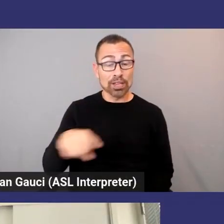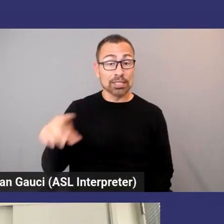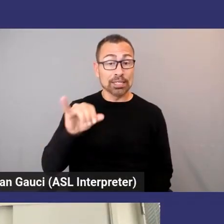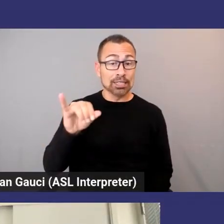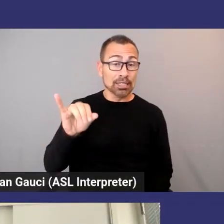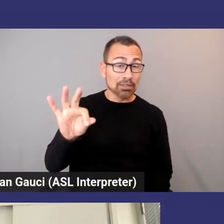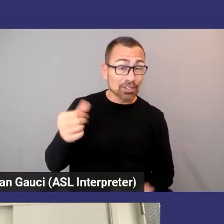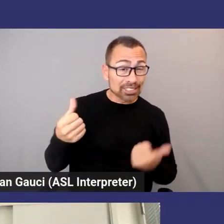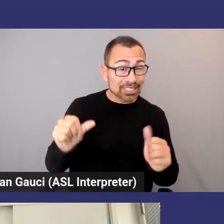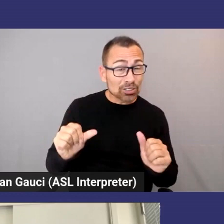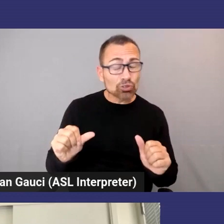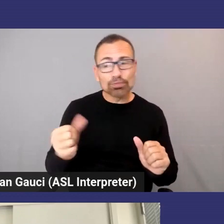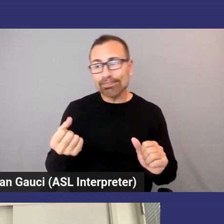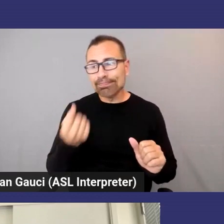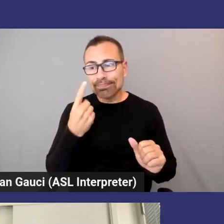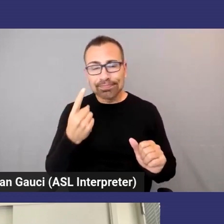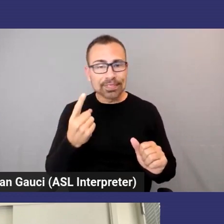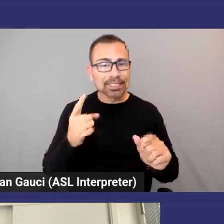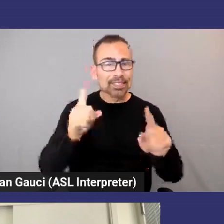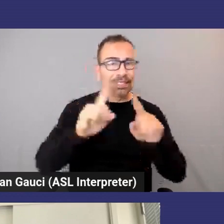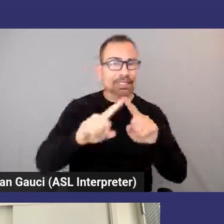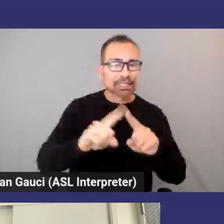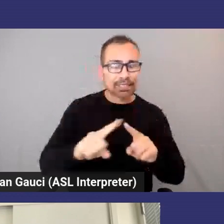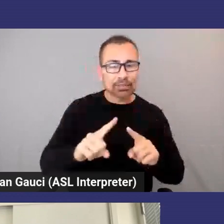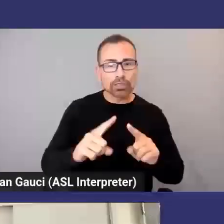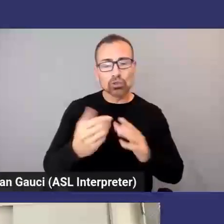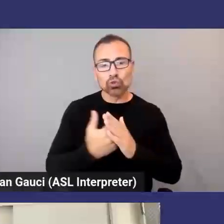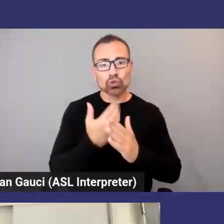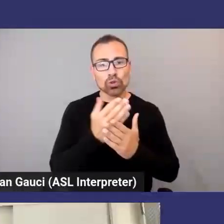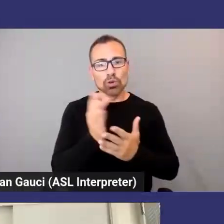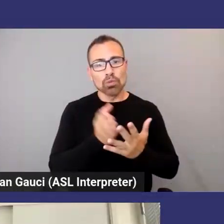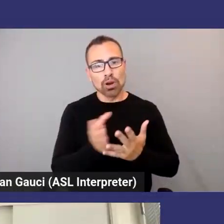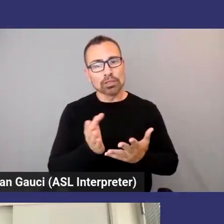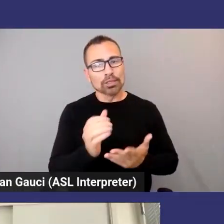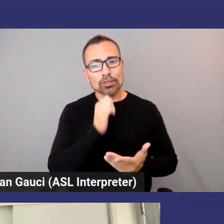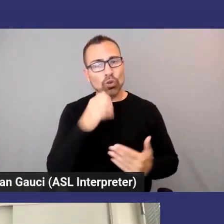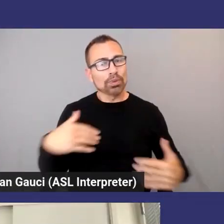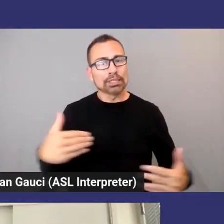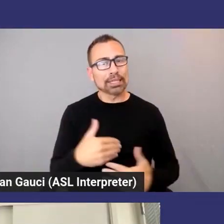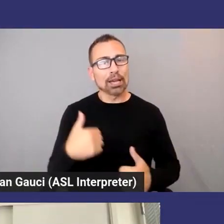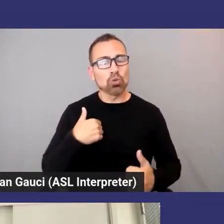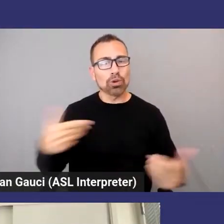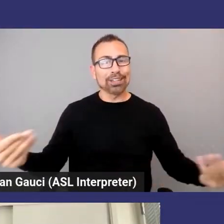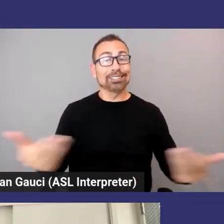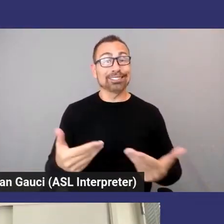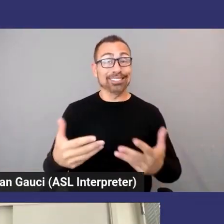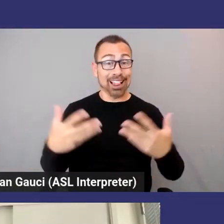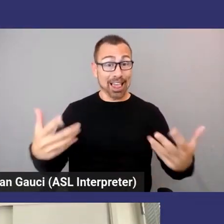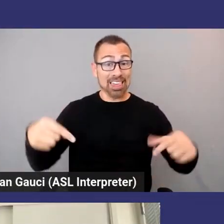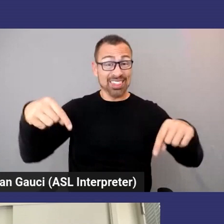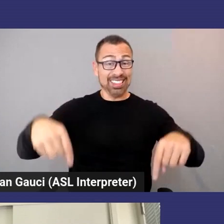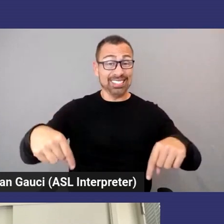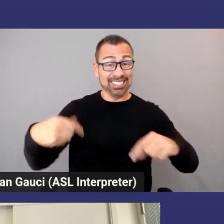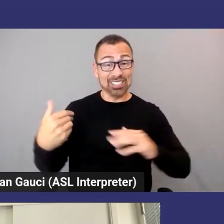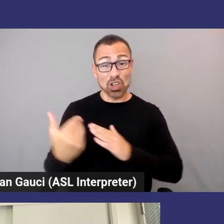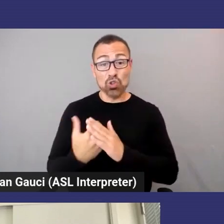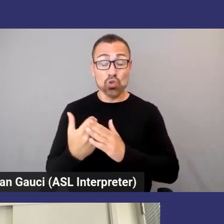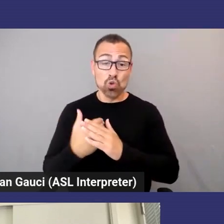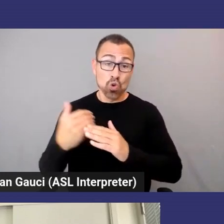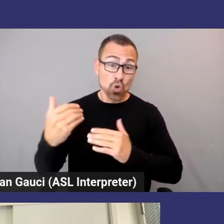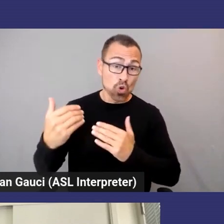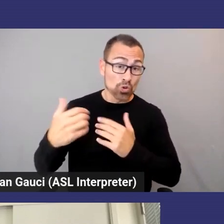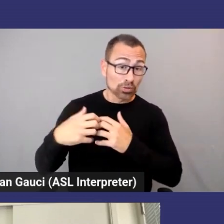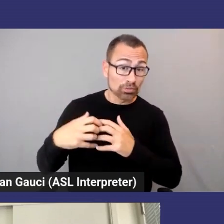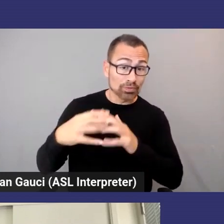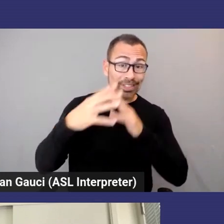new components, first off, don't be scared. We're introducing quite a bit. And so this is a new construct that doesn't really have a direct parallel that exists today.